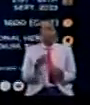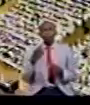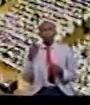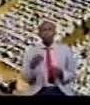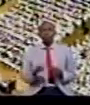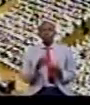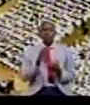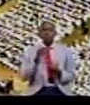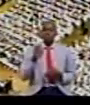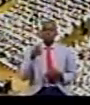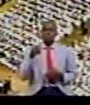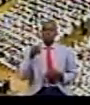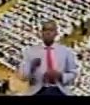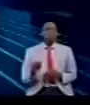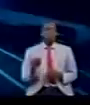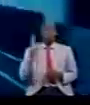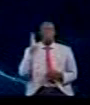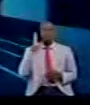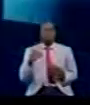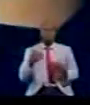Against any one of us,